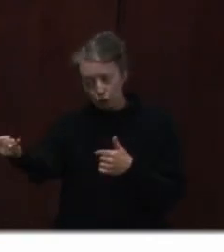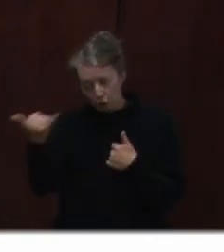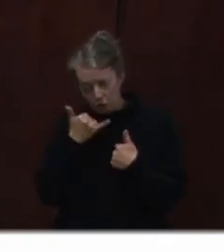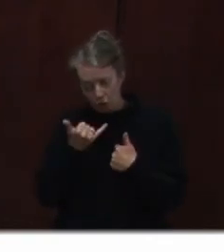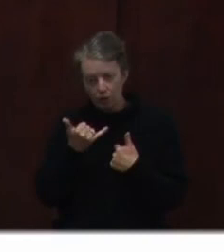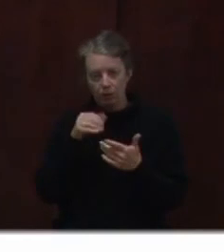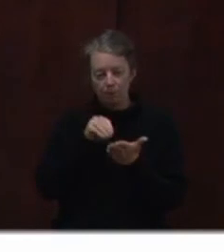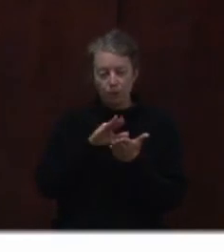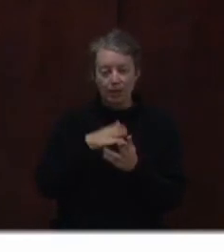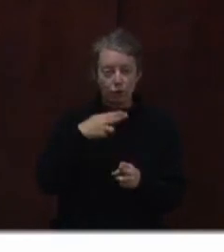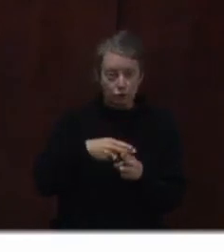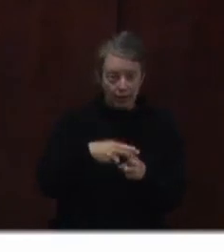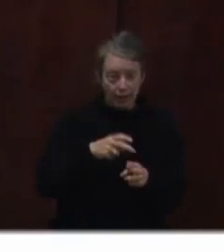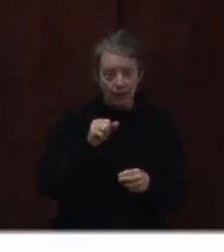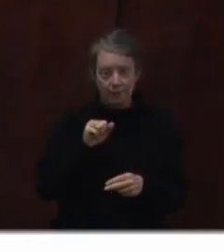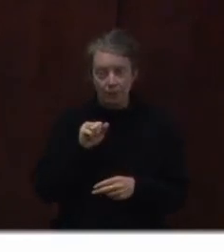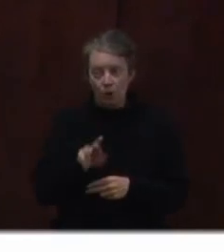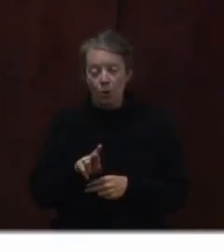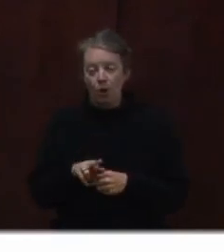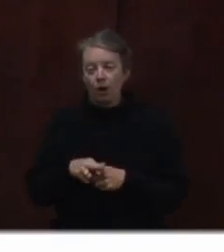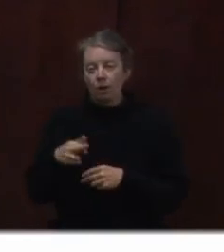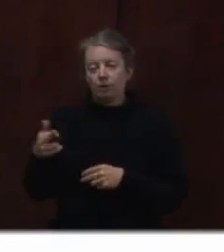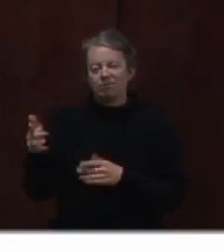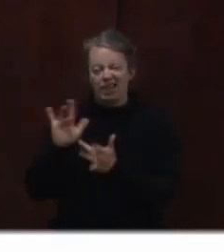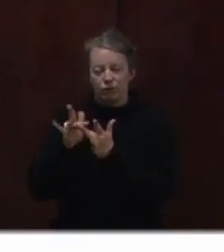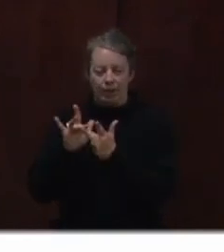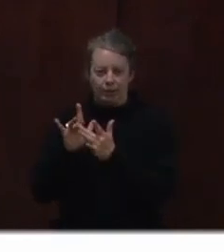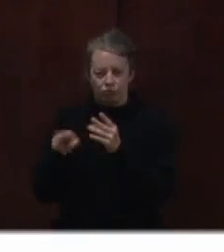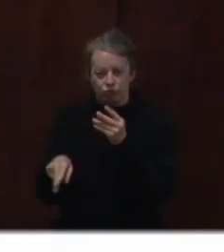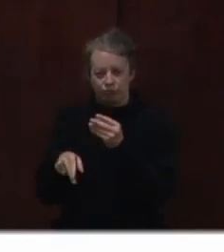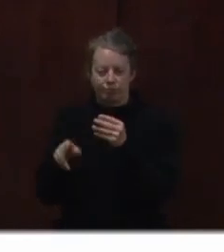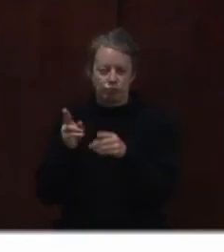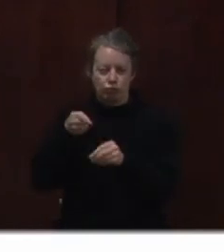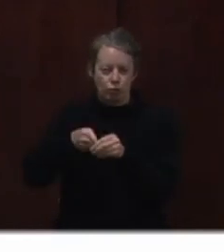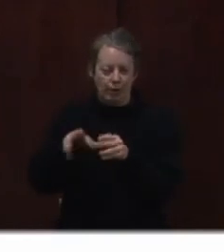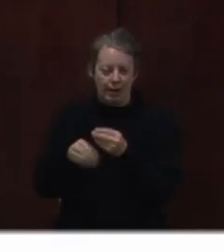looks like findmygroup.nc.gov. Thank you. Yeah, thank you.